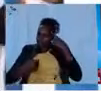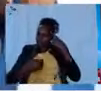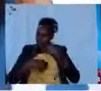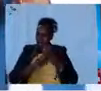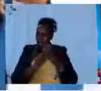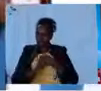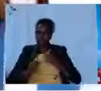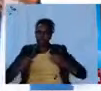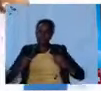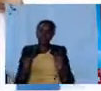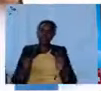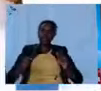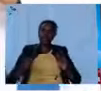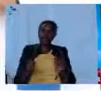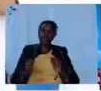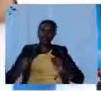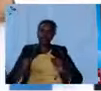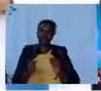rejoice for he has made me